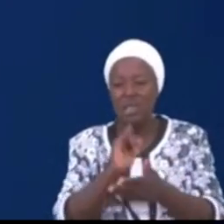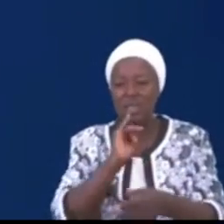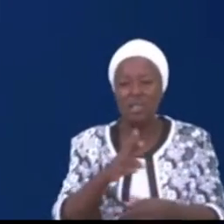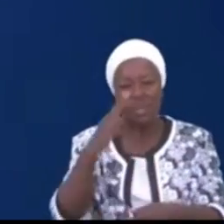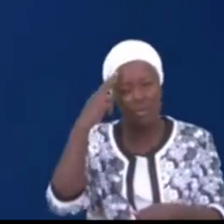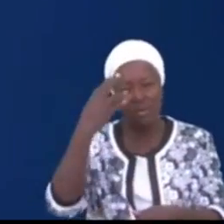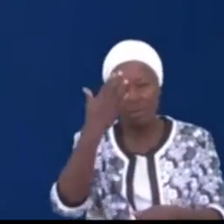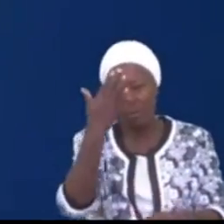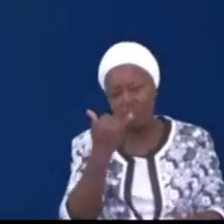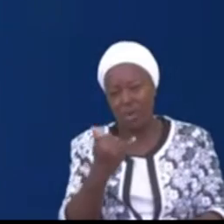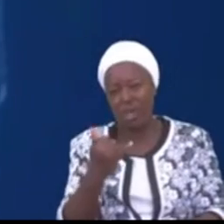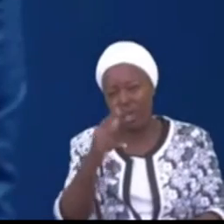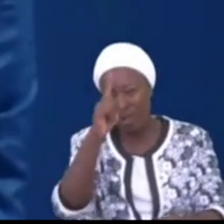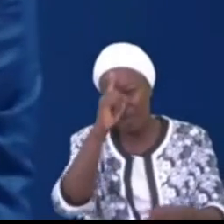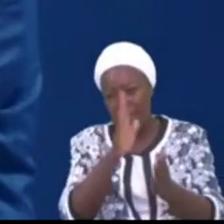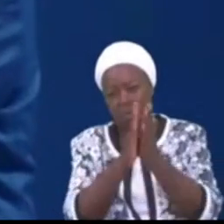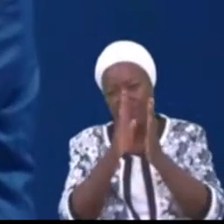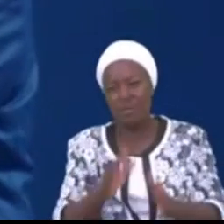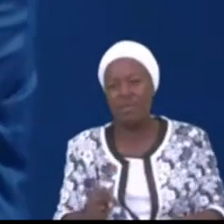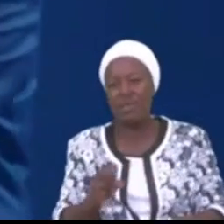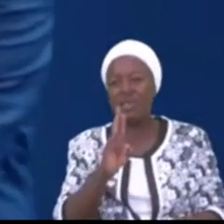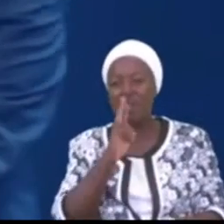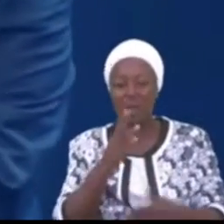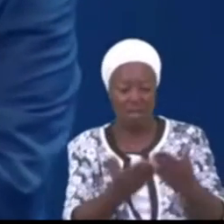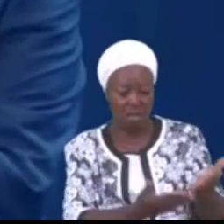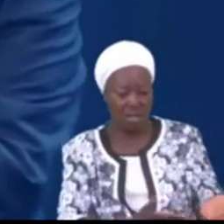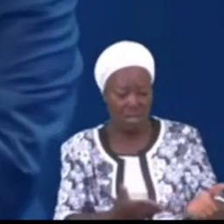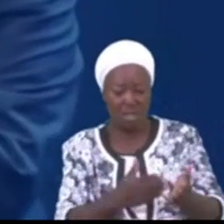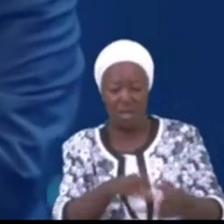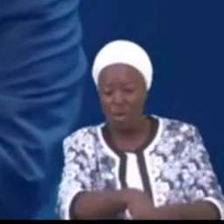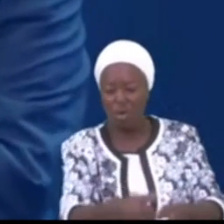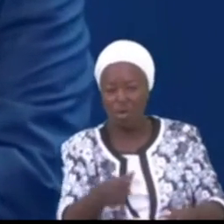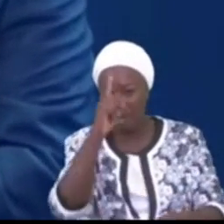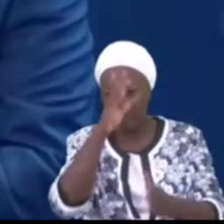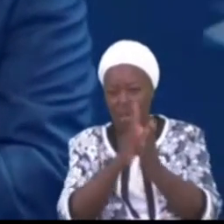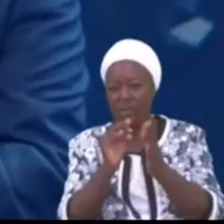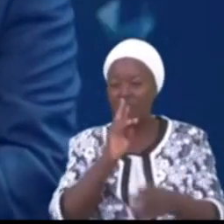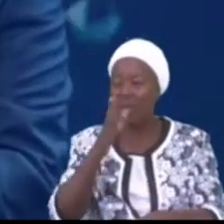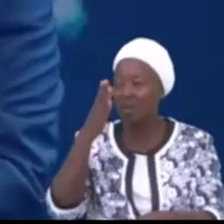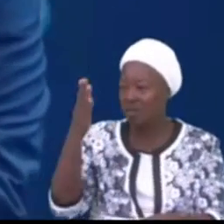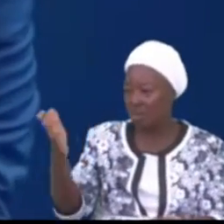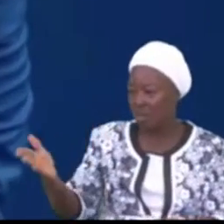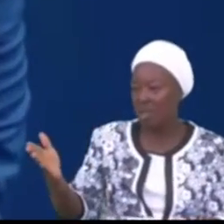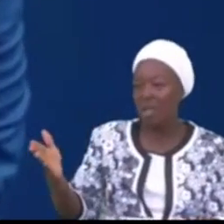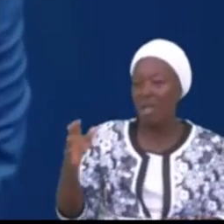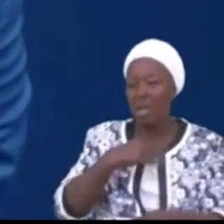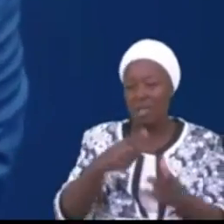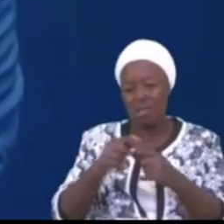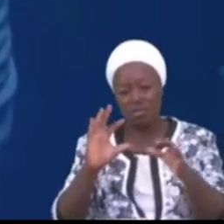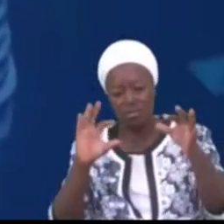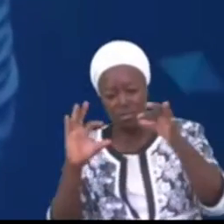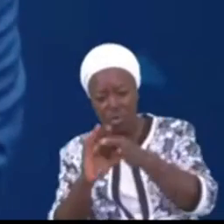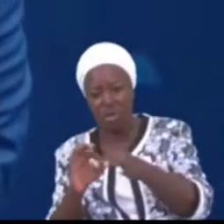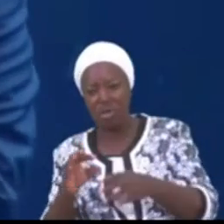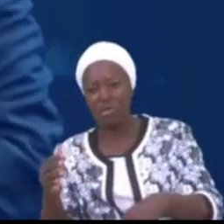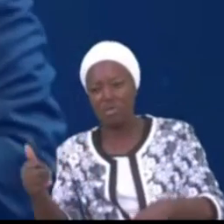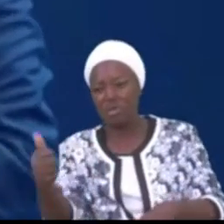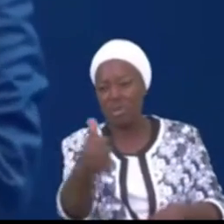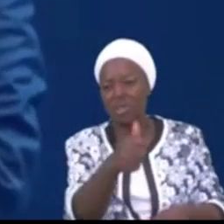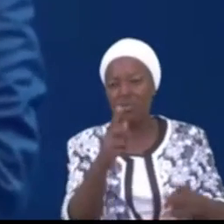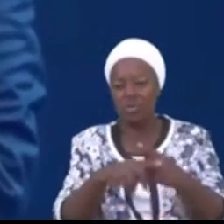why believers are here, other believers are there, and you join yourself to